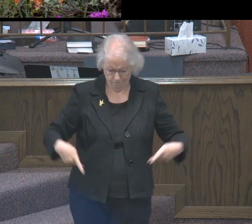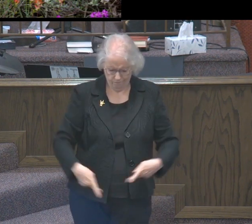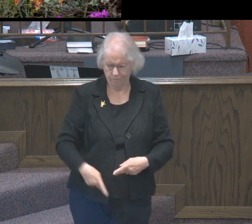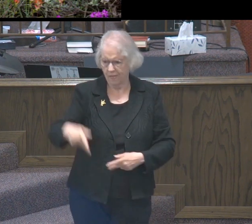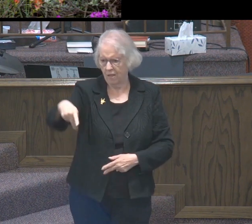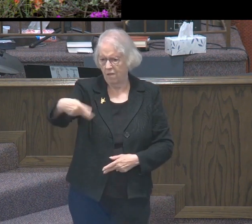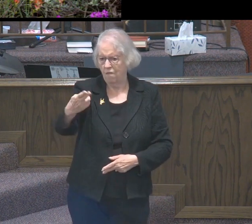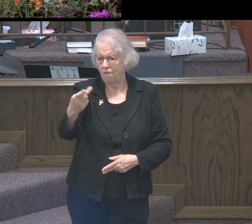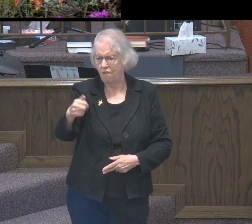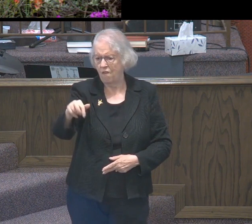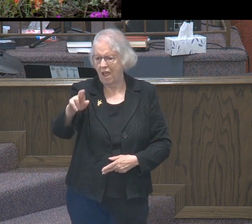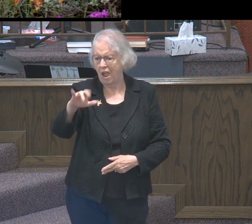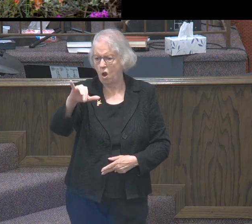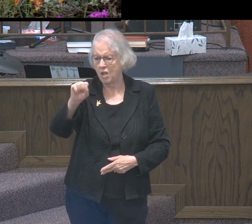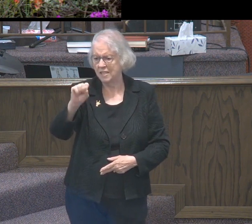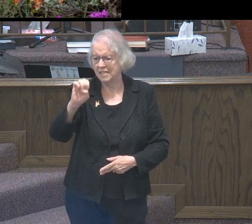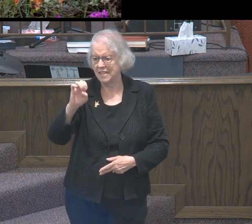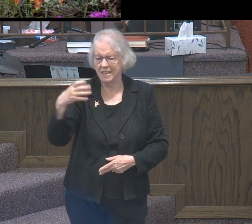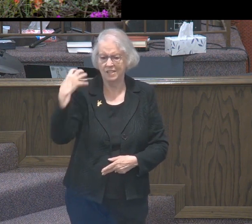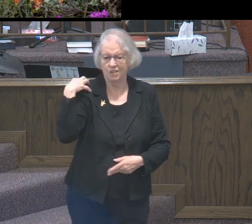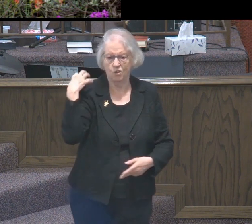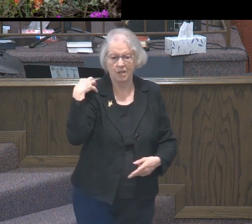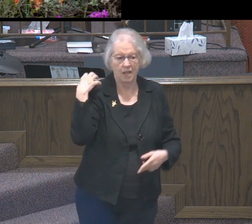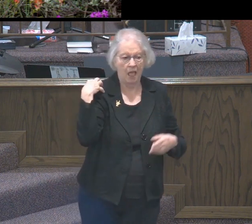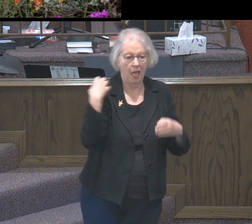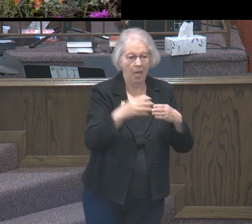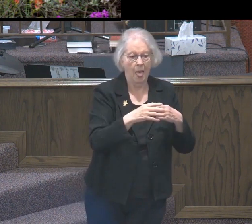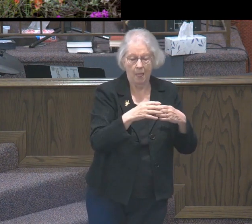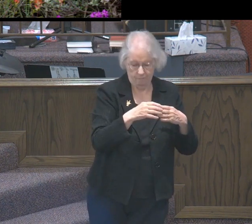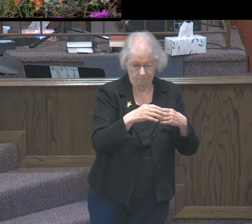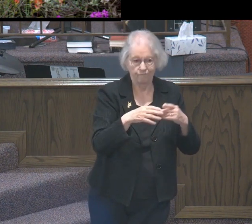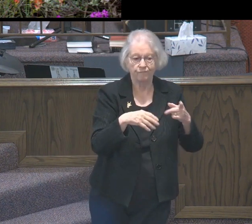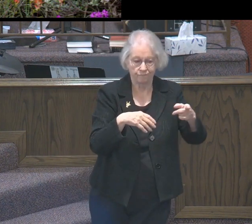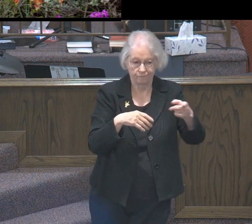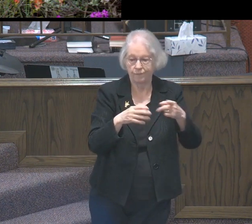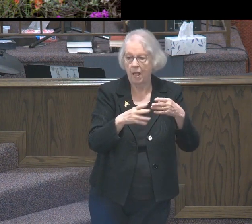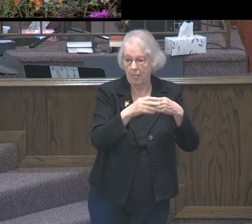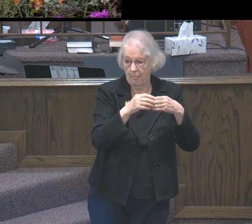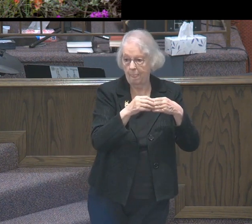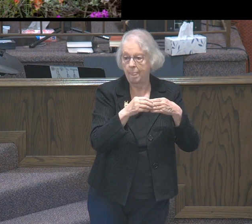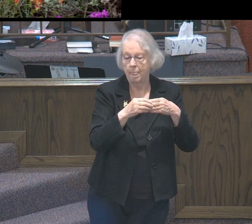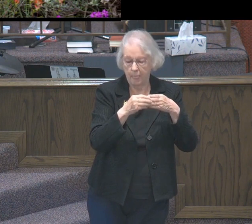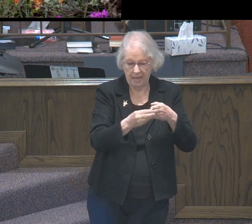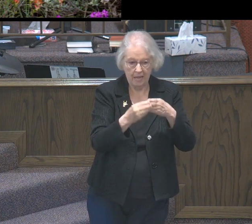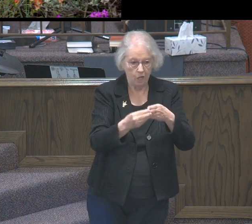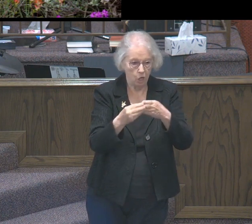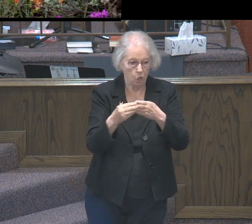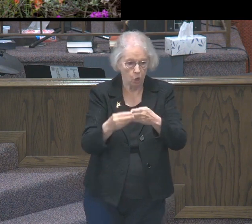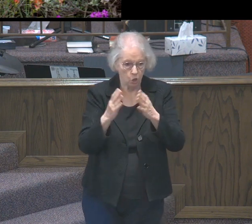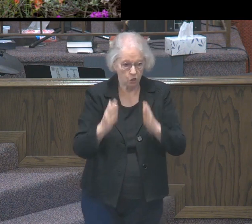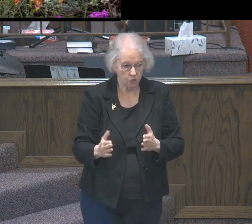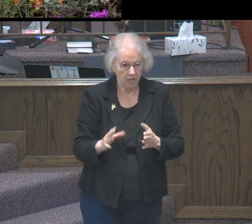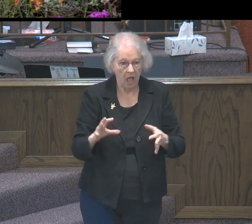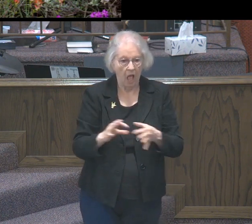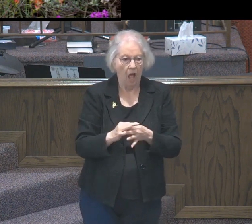a distance, they probably were, their conversations around the dinner table